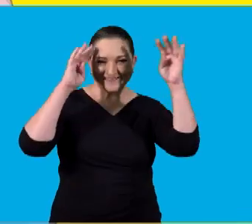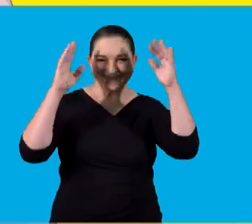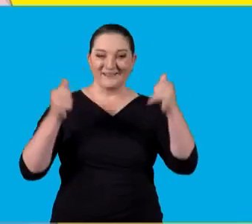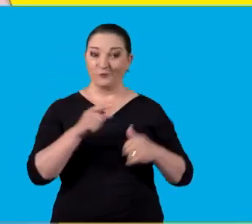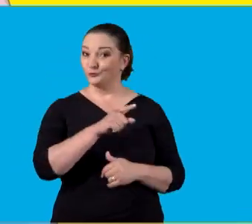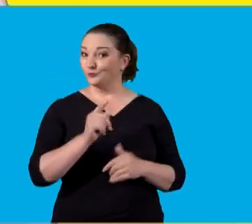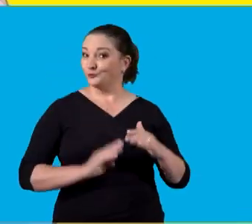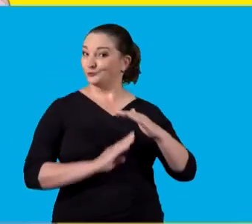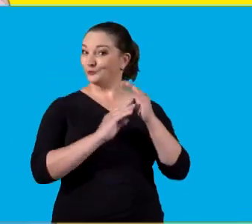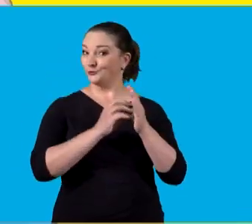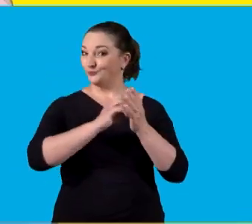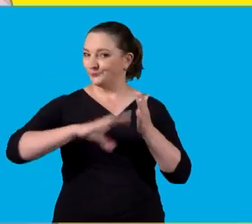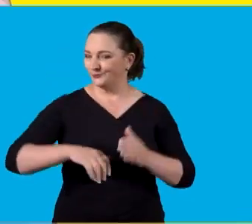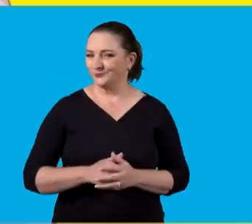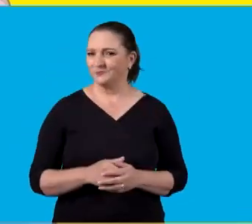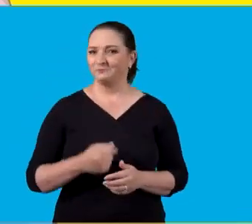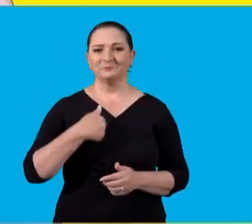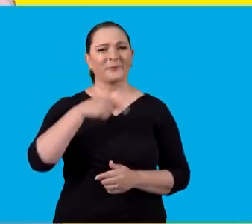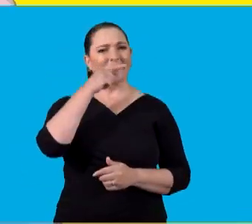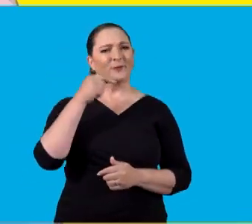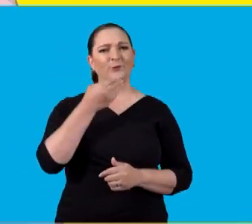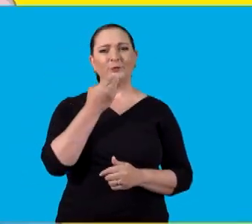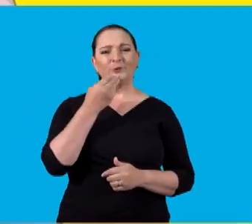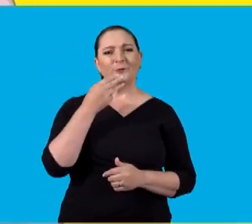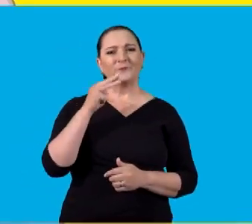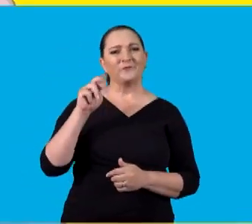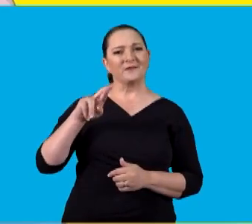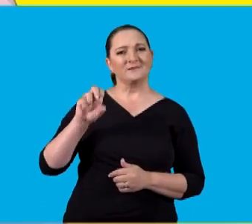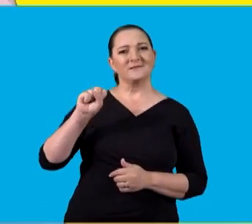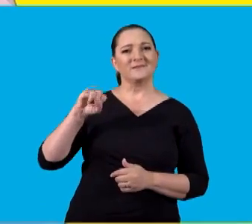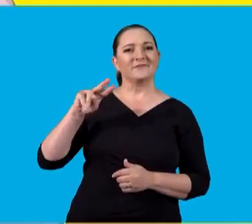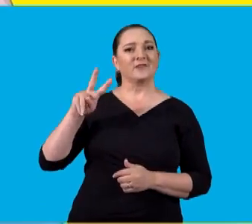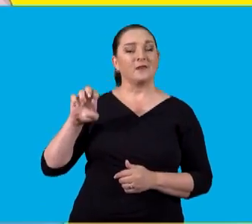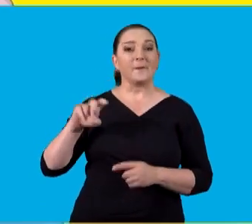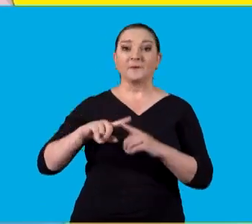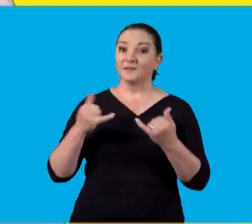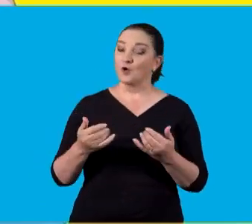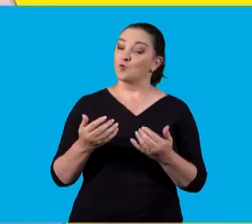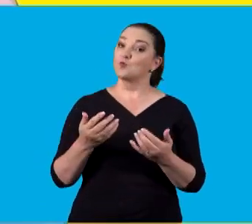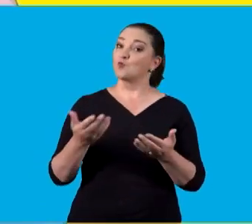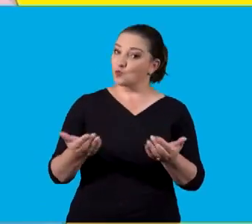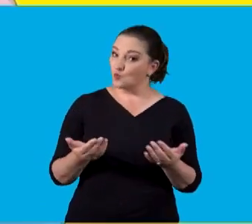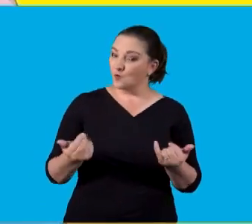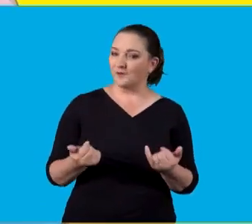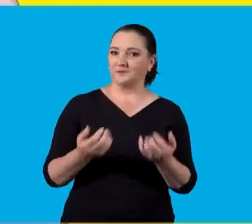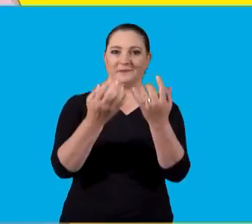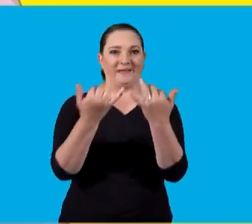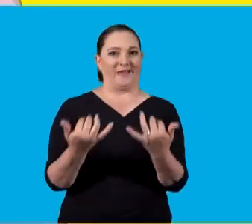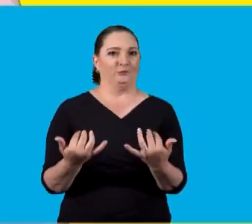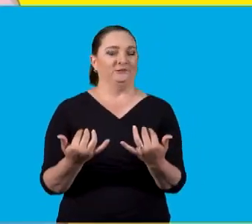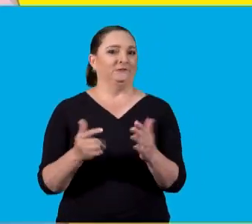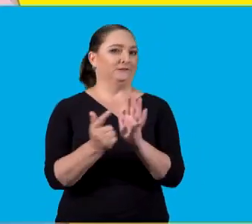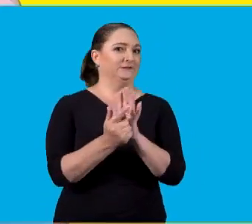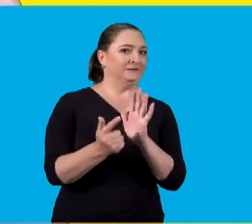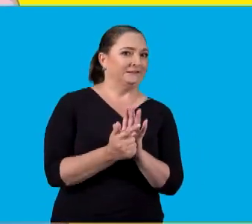Greetings, grade 12 learners. My name is Mr. Simbi and welcome to today's accounting lesson. In today's class, I'm going to be doing